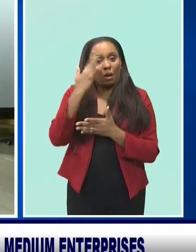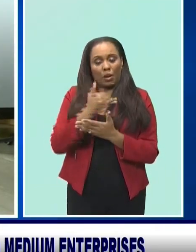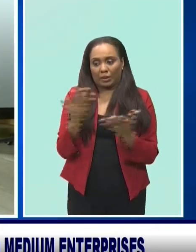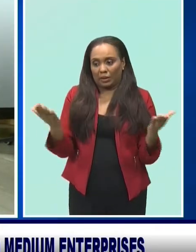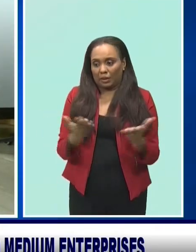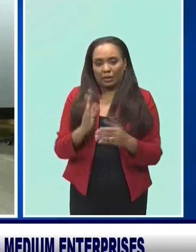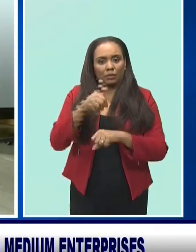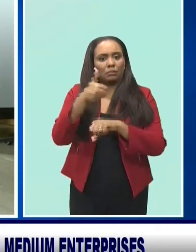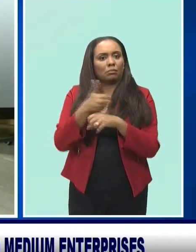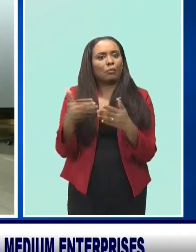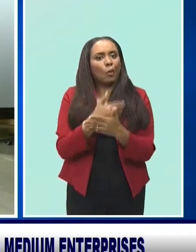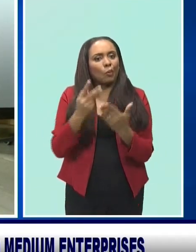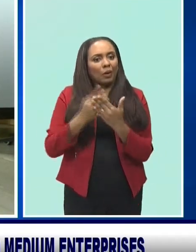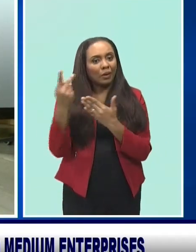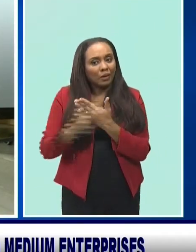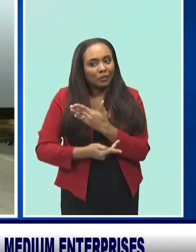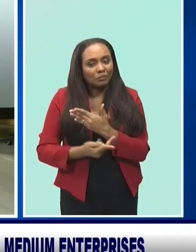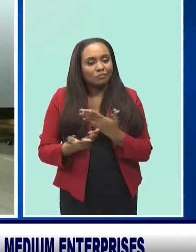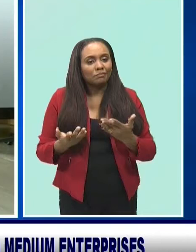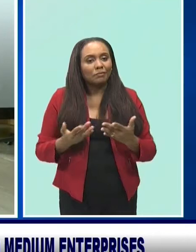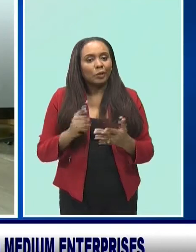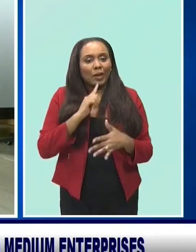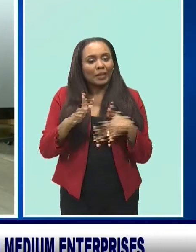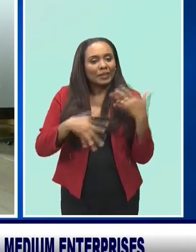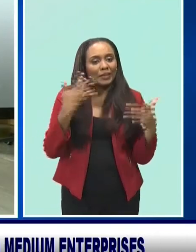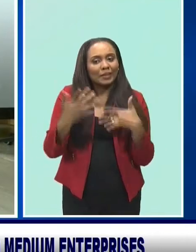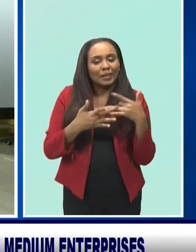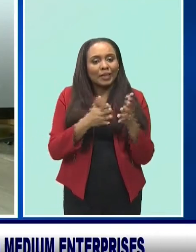why we're so excited. So we've